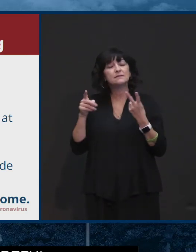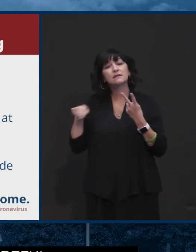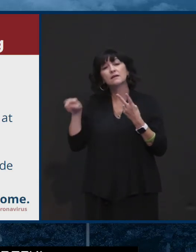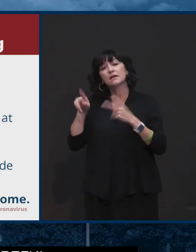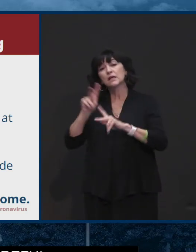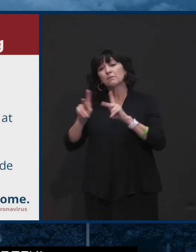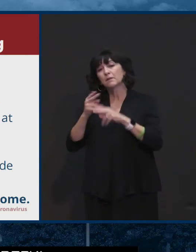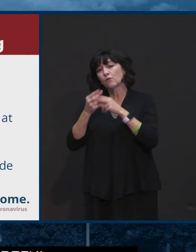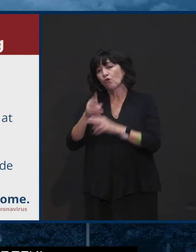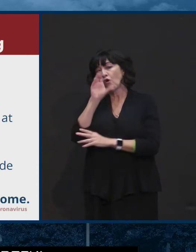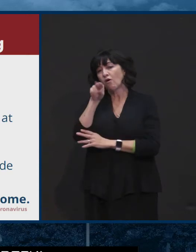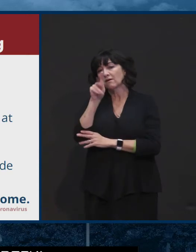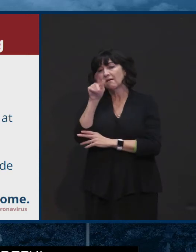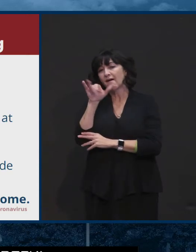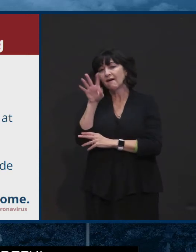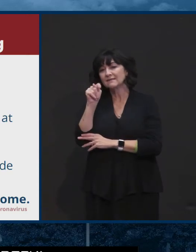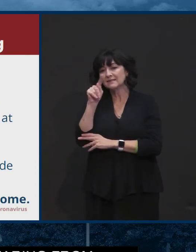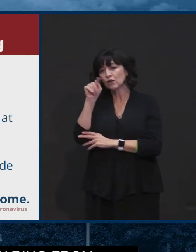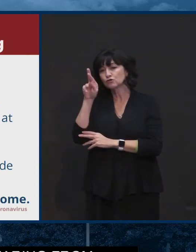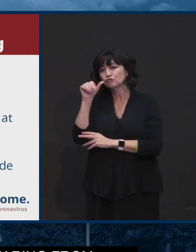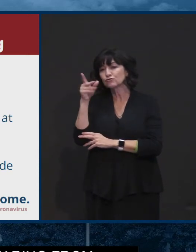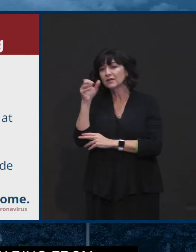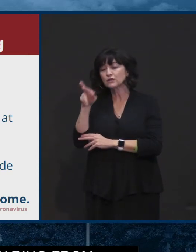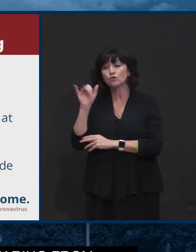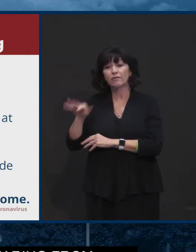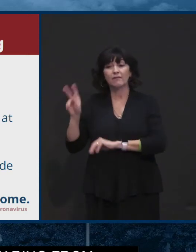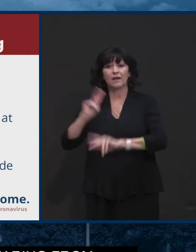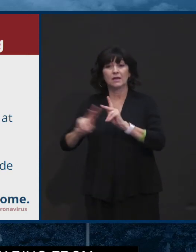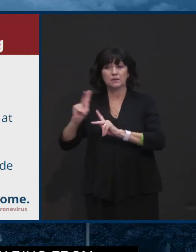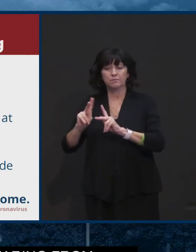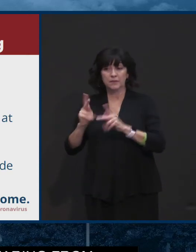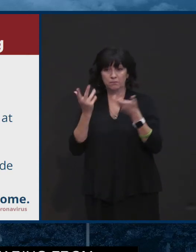test positive and